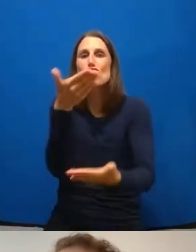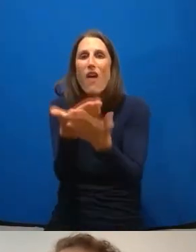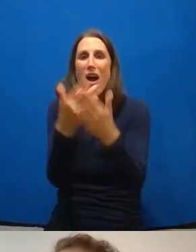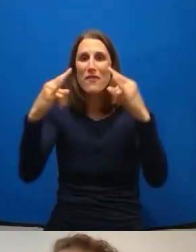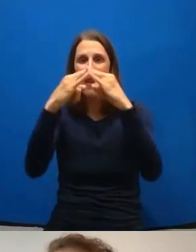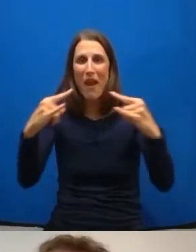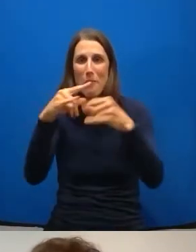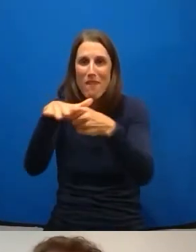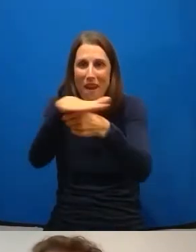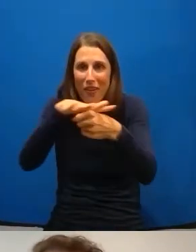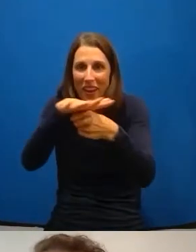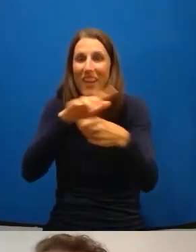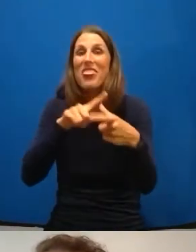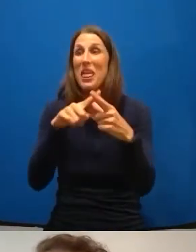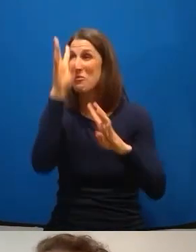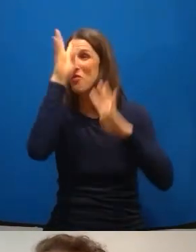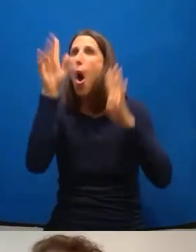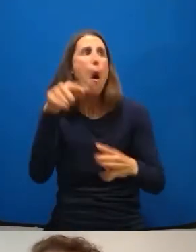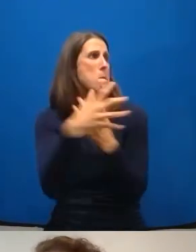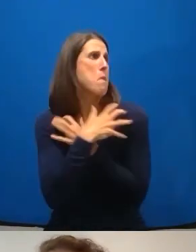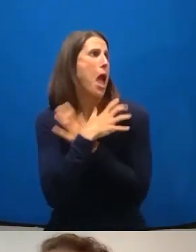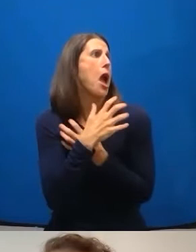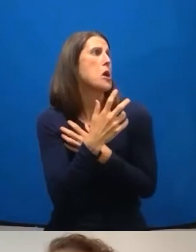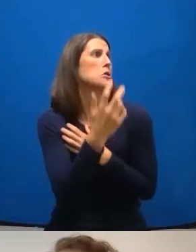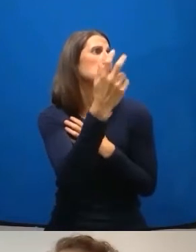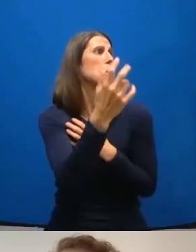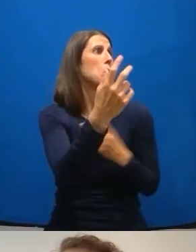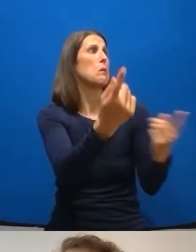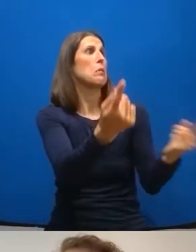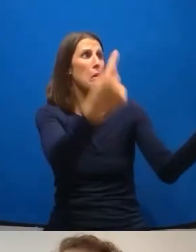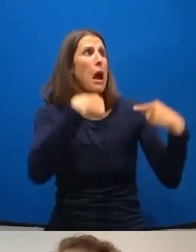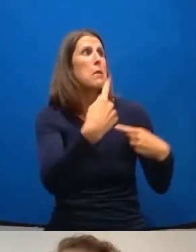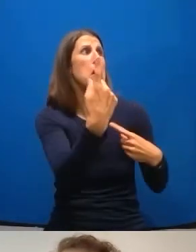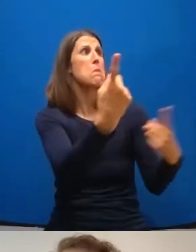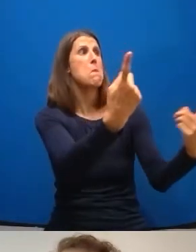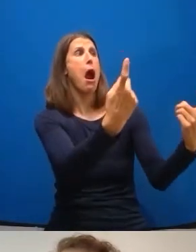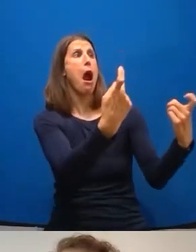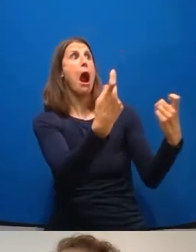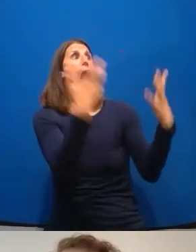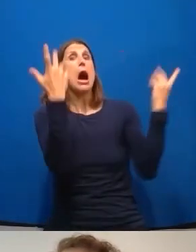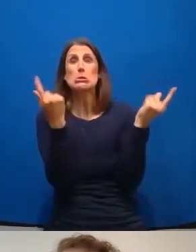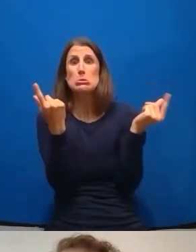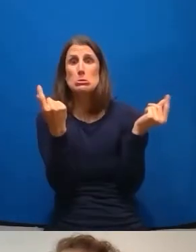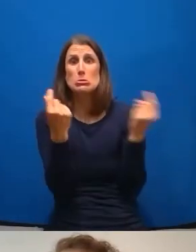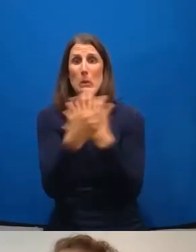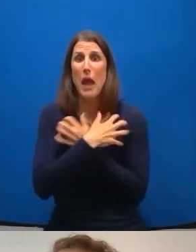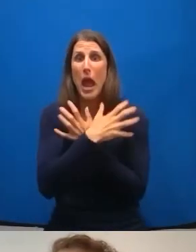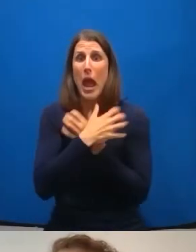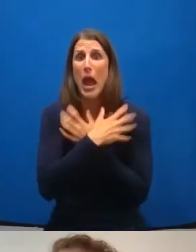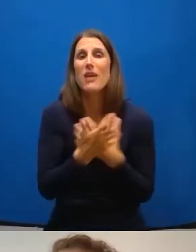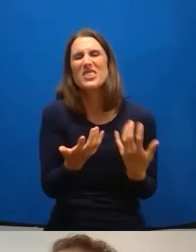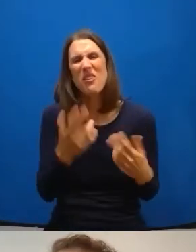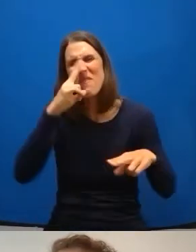internet is limitless creativity, so it's fun to include all those things. And talk about a way